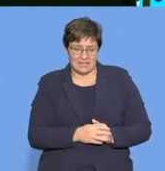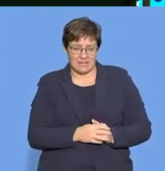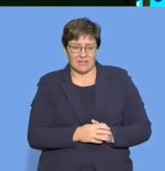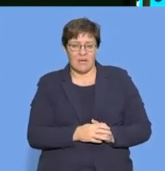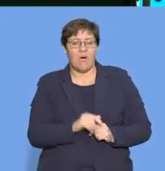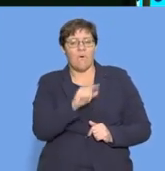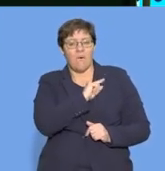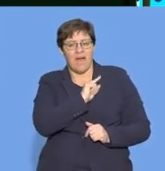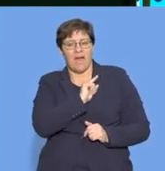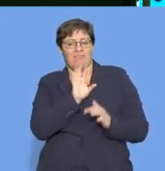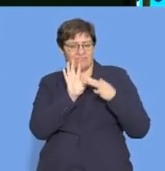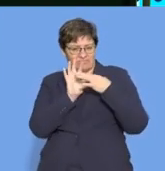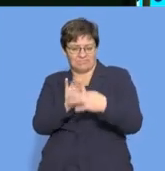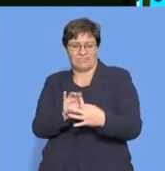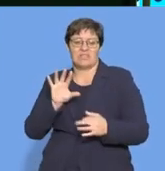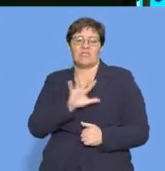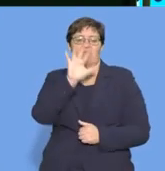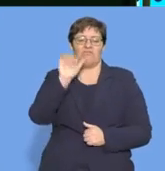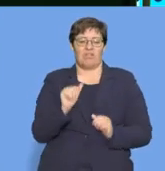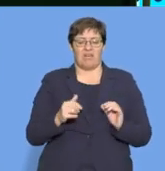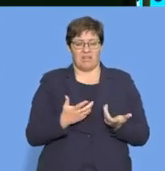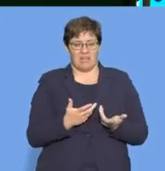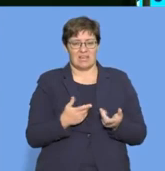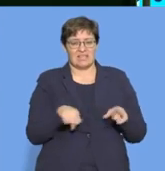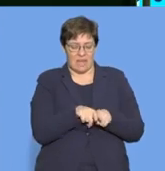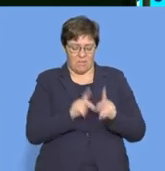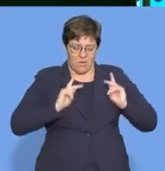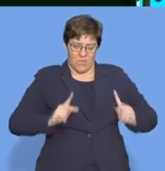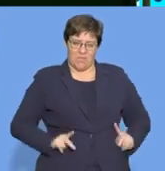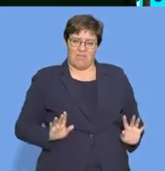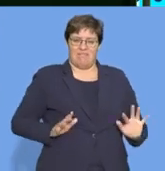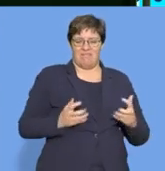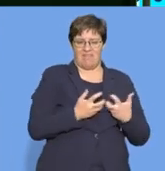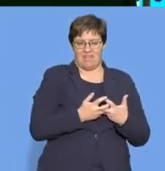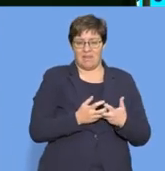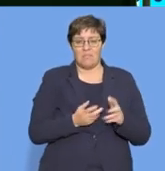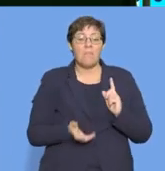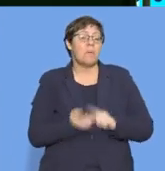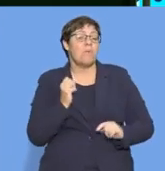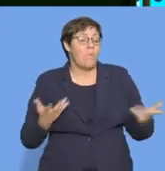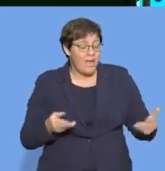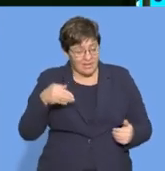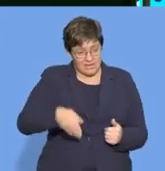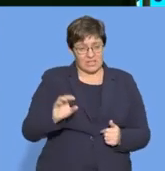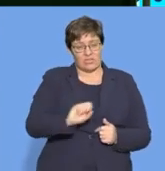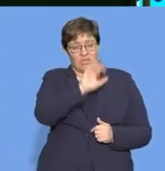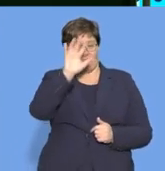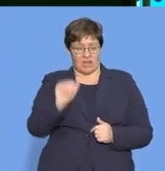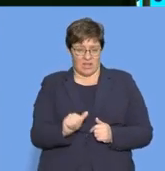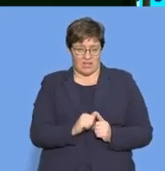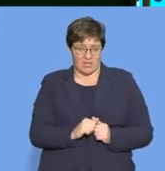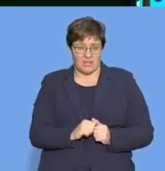quite sort of relevant for South Africa, for us, and they were discovered in South Africa. They are